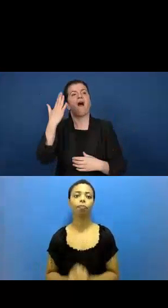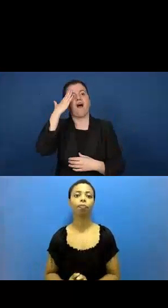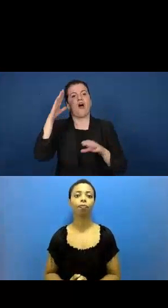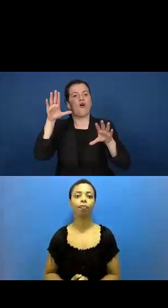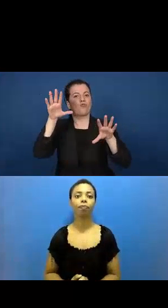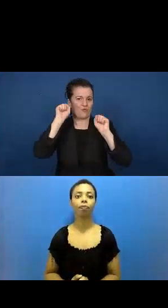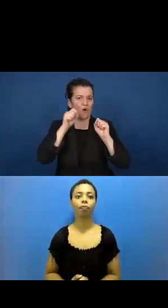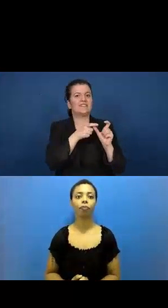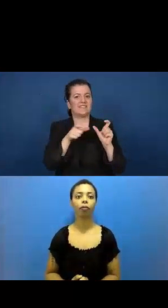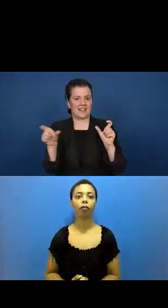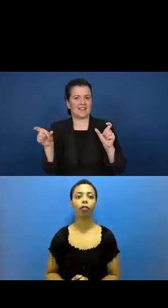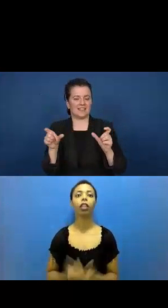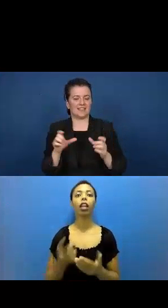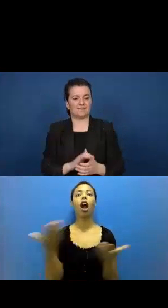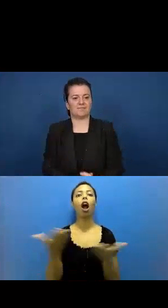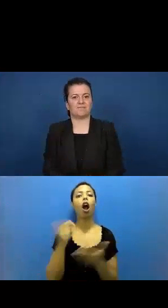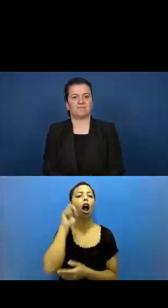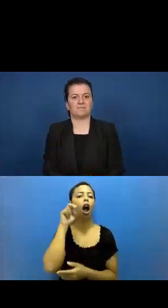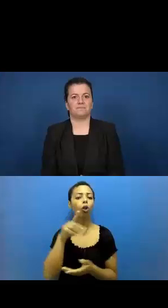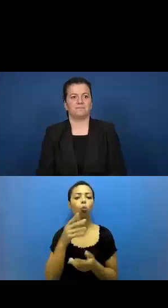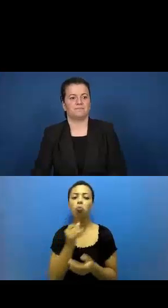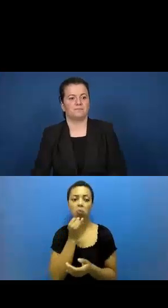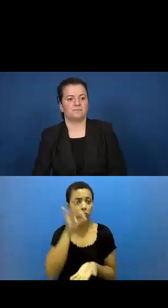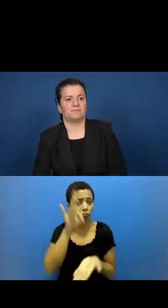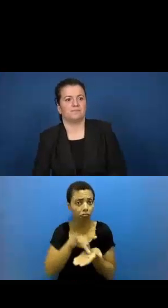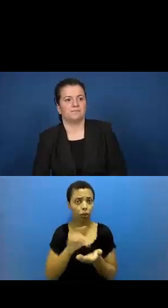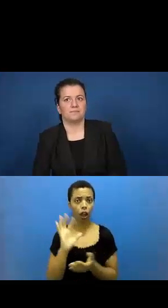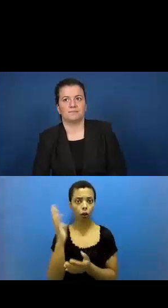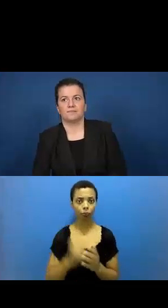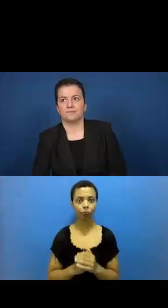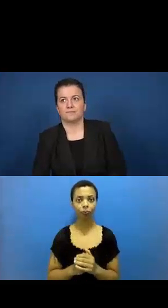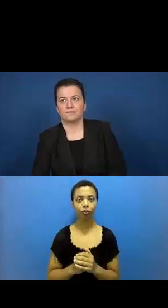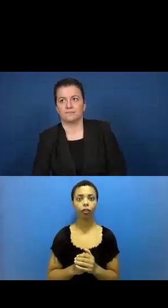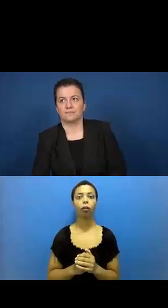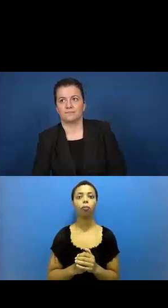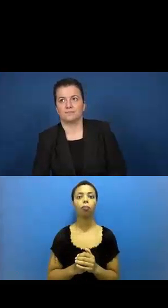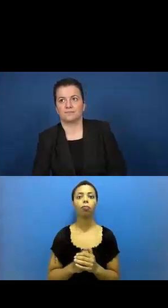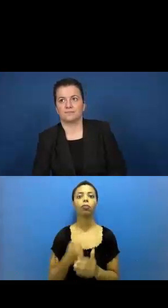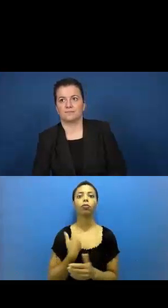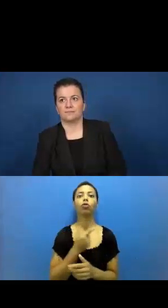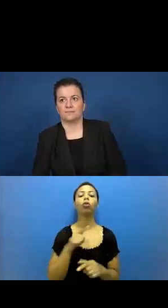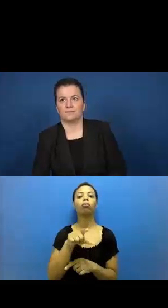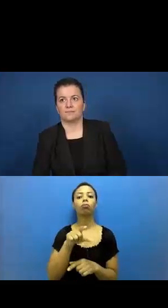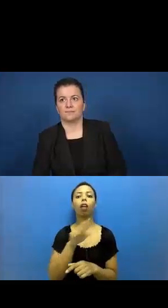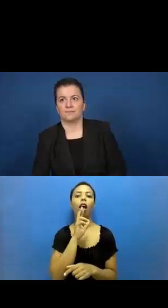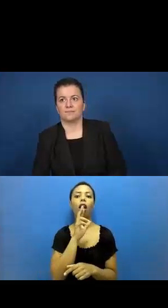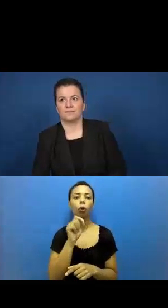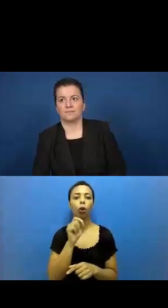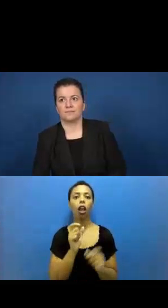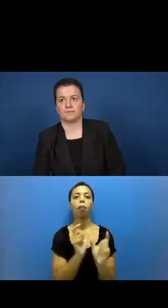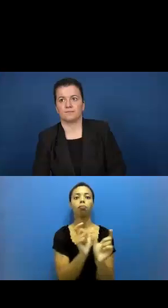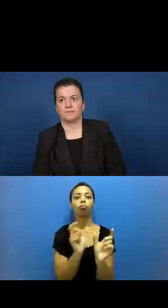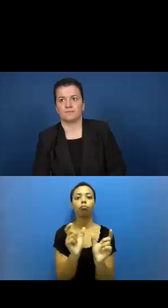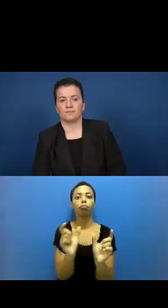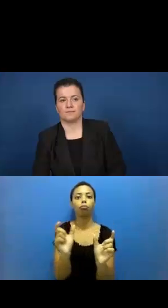Let us look at a real example. The answer, a sentence to be sent to the back of the Haptic Quest, is,